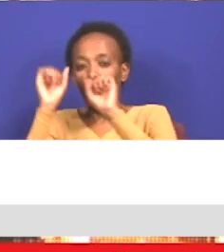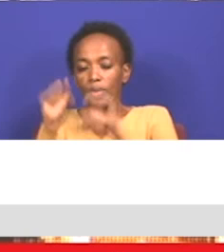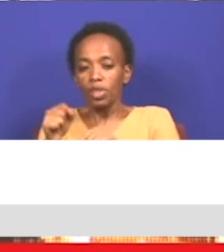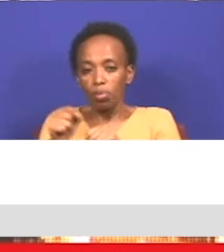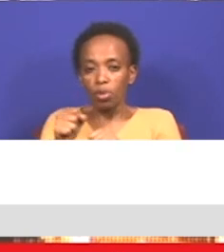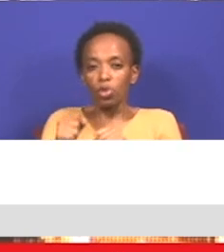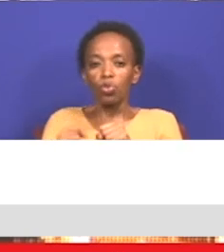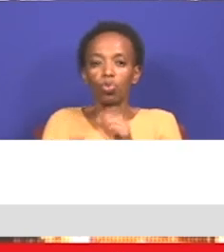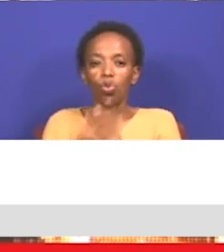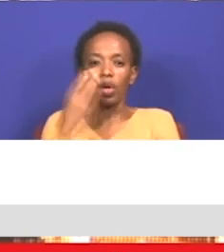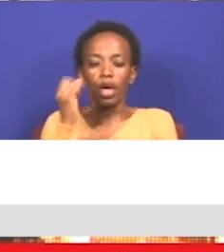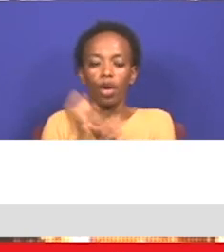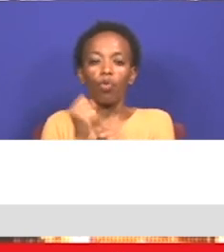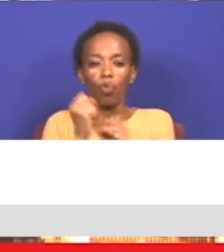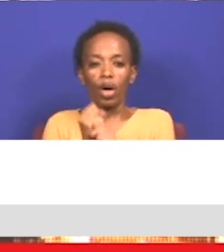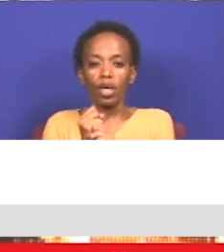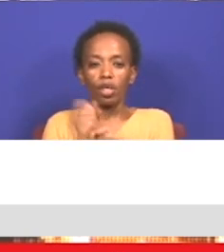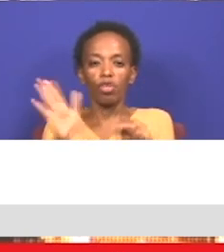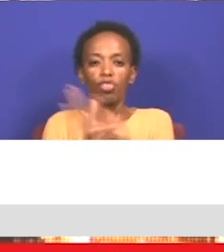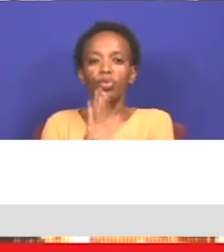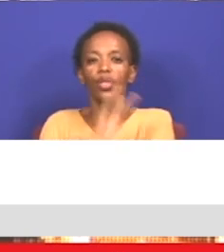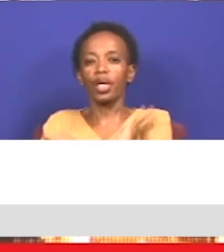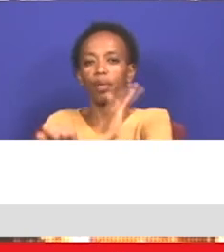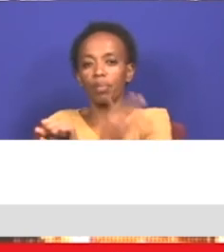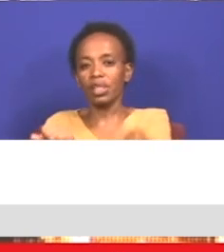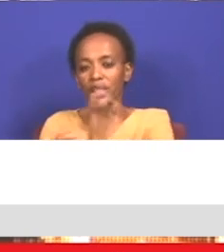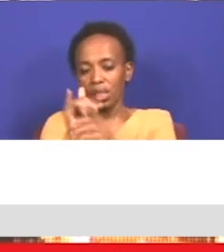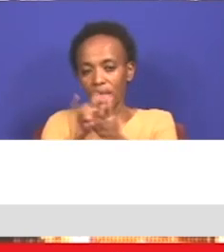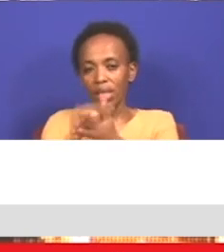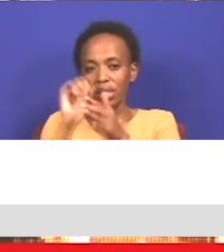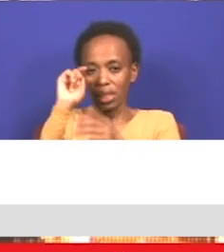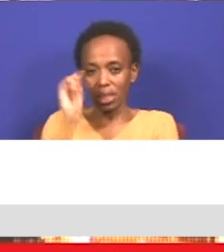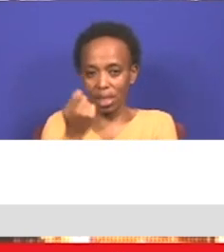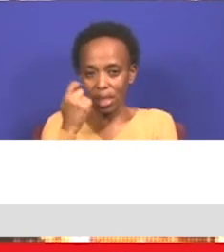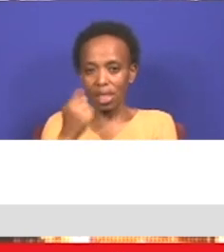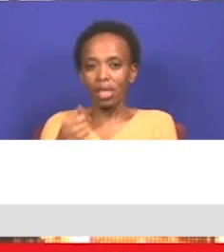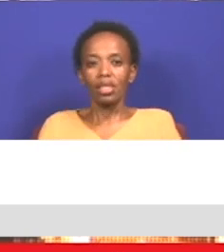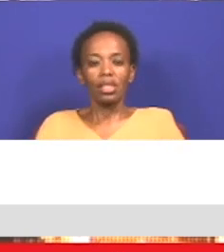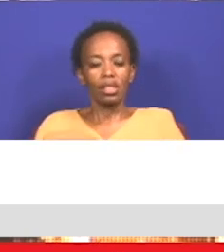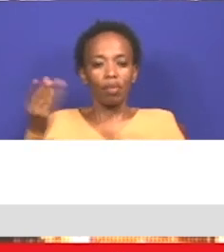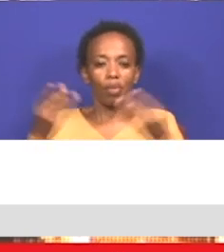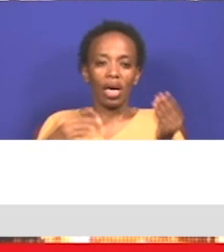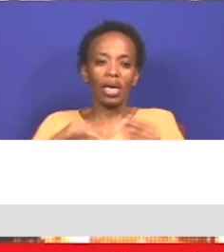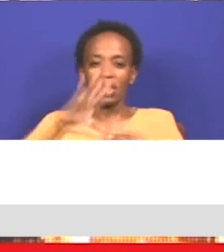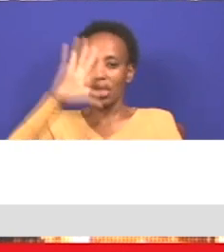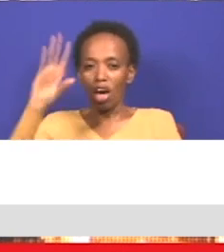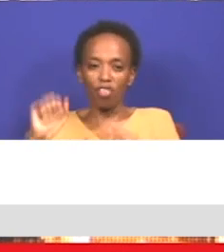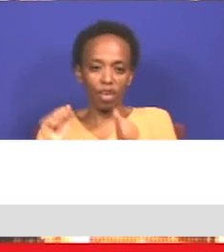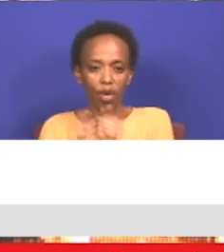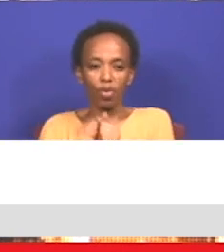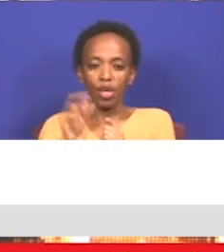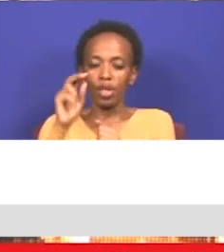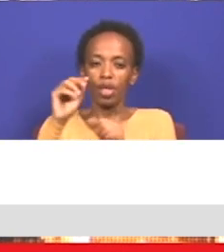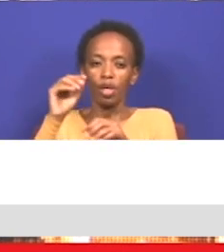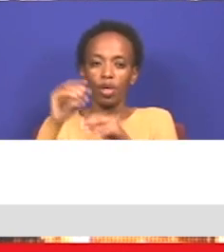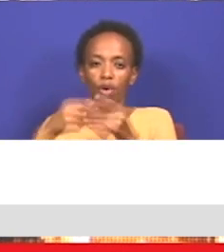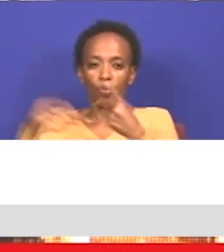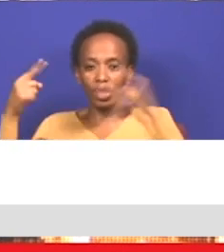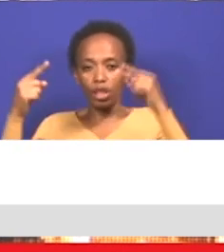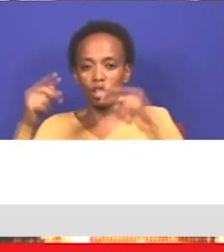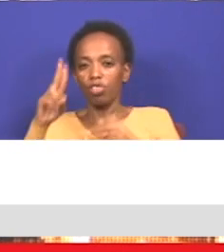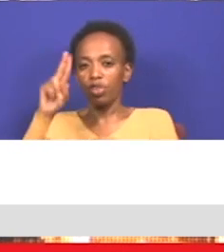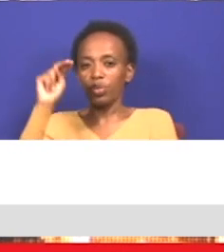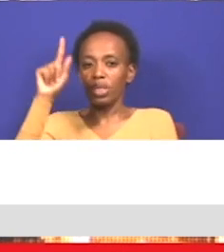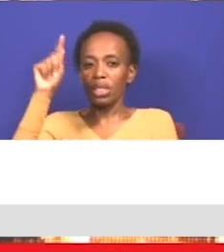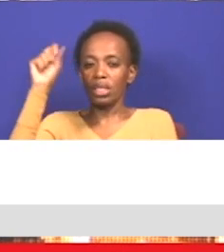set up and operate at full capacity so that Kenya supplies Africa with competitive units. The president said this will